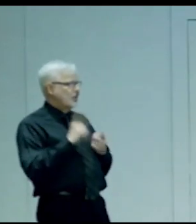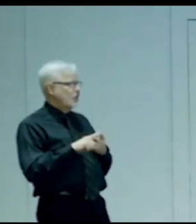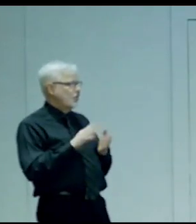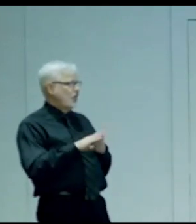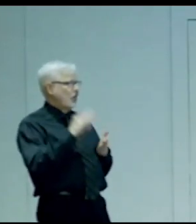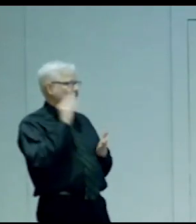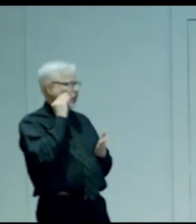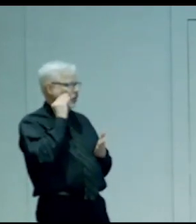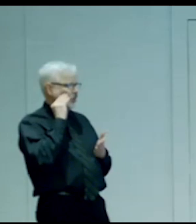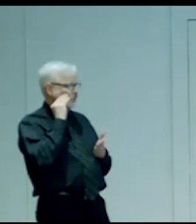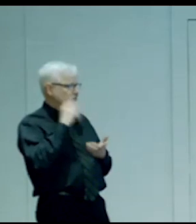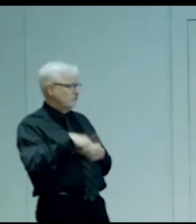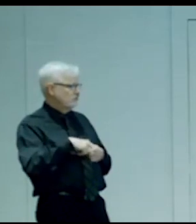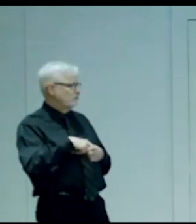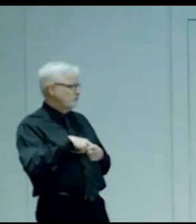Thank you for that.